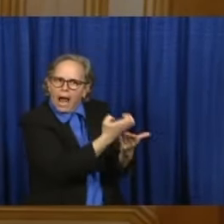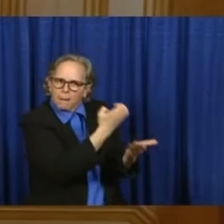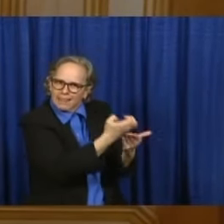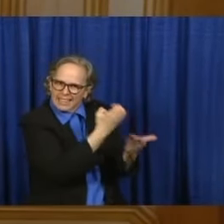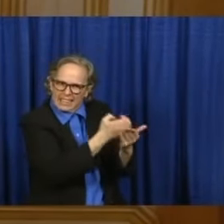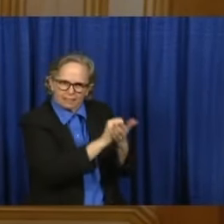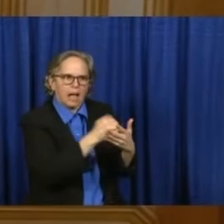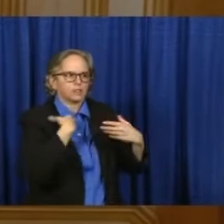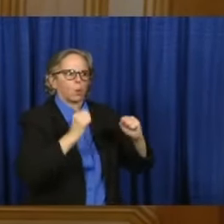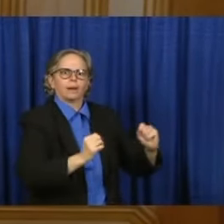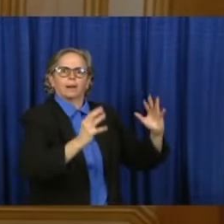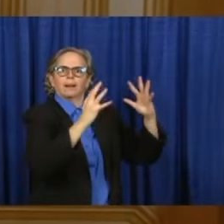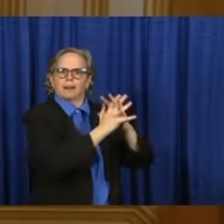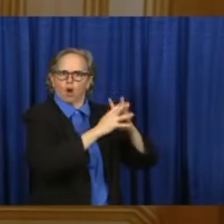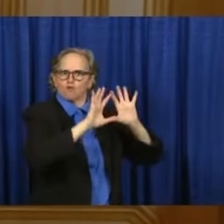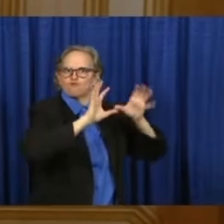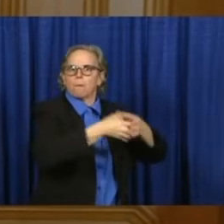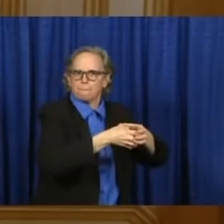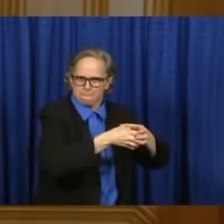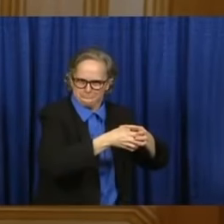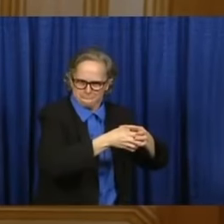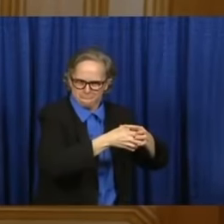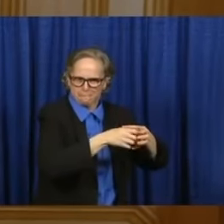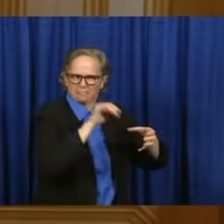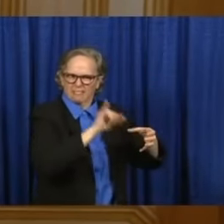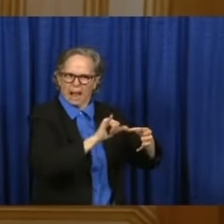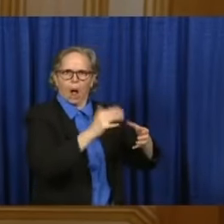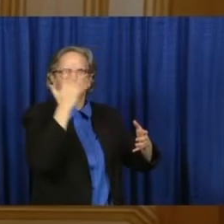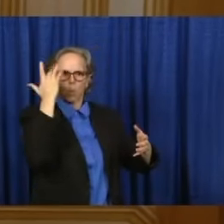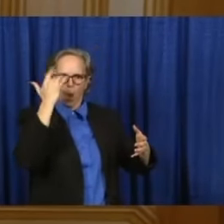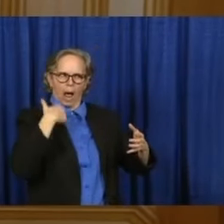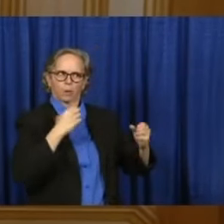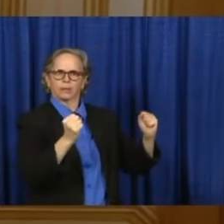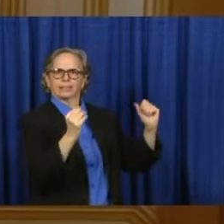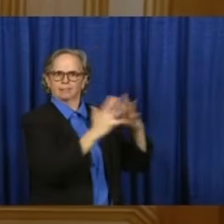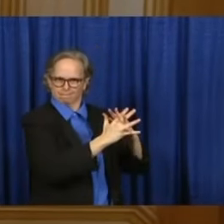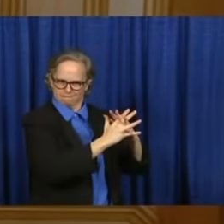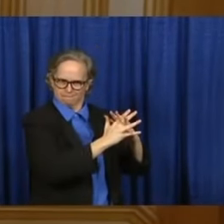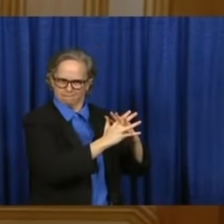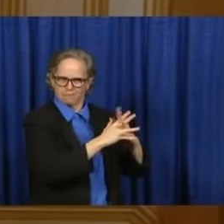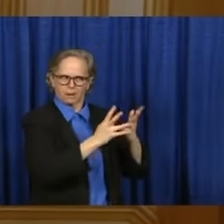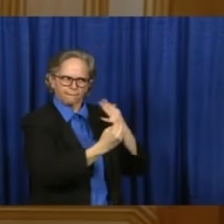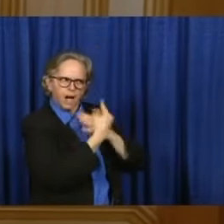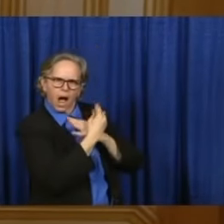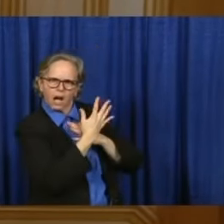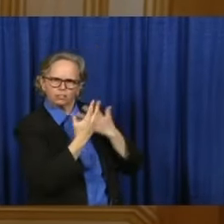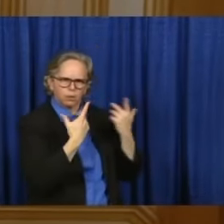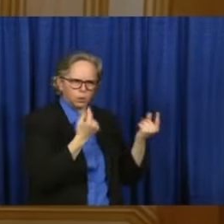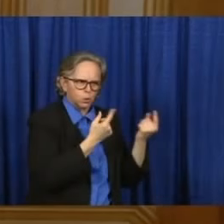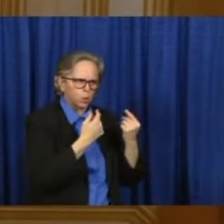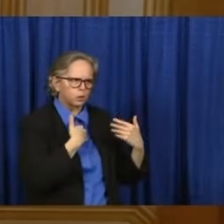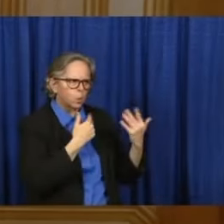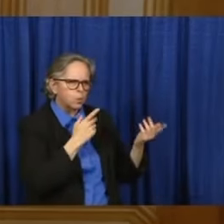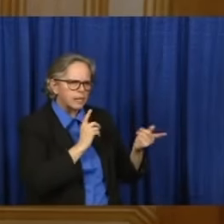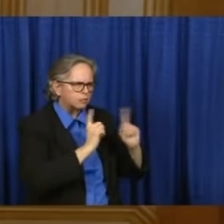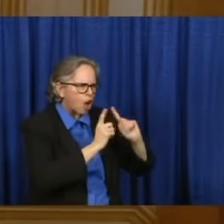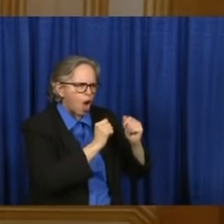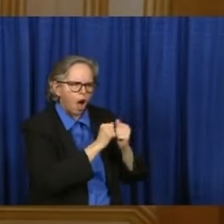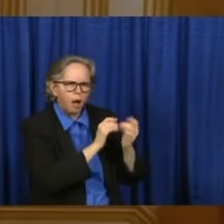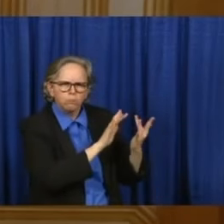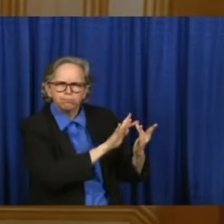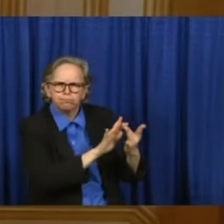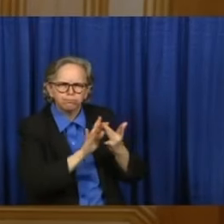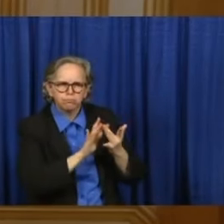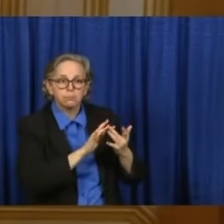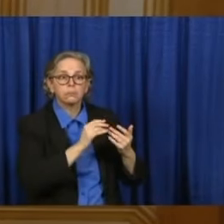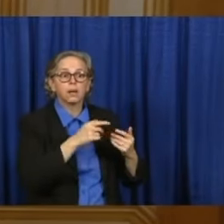crisis, we're also looking to experts as we move forward and as we will come out of this and